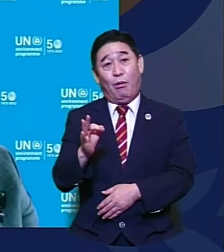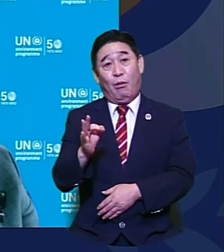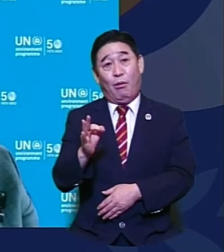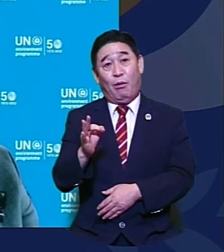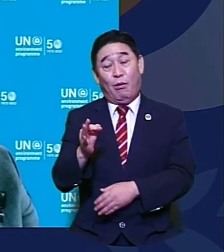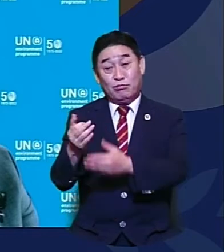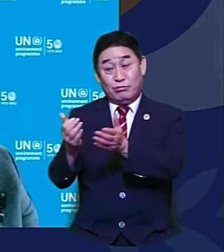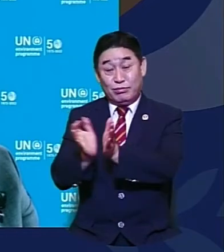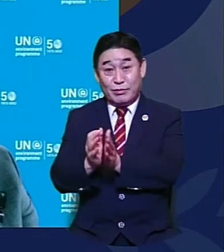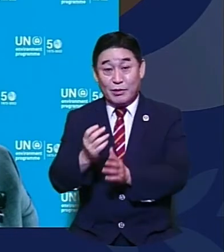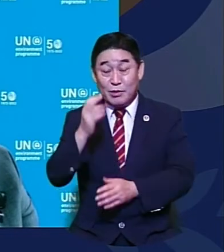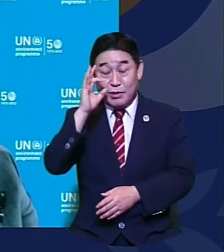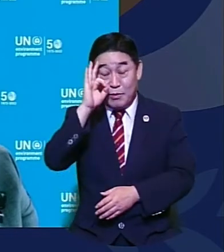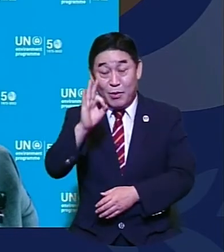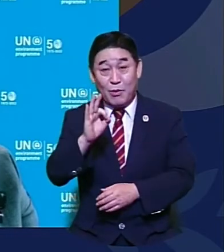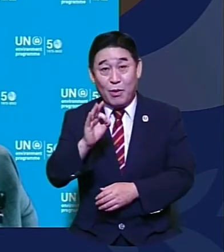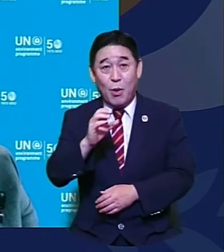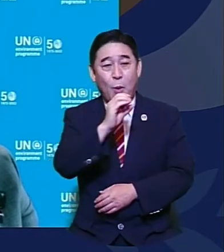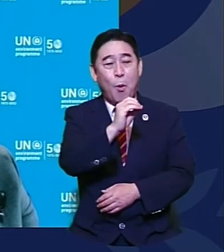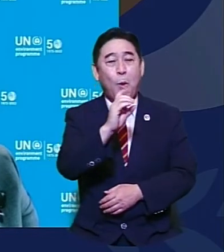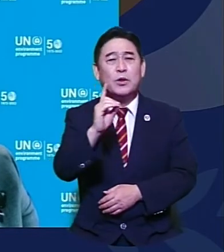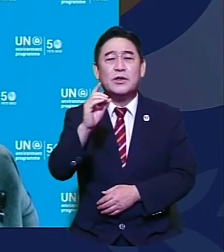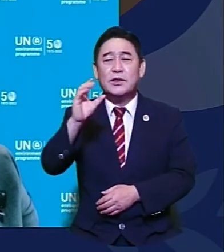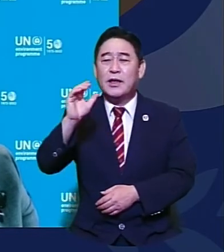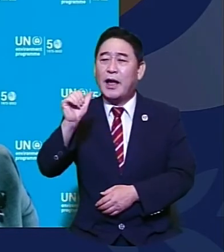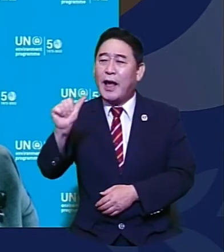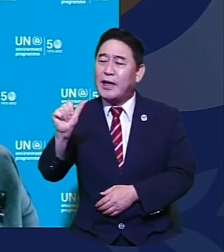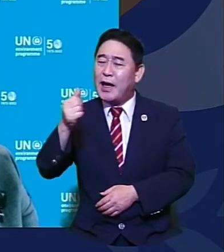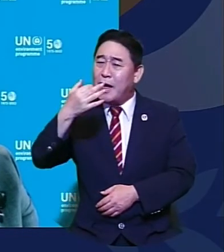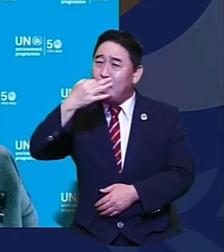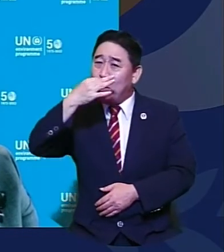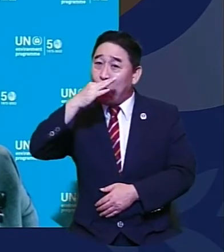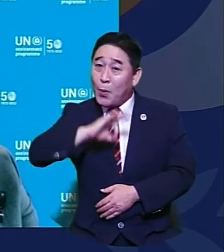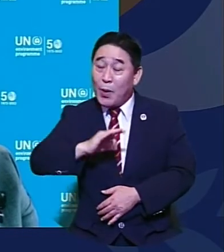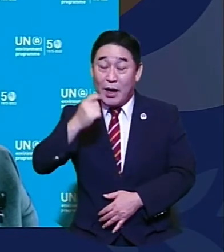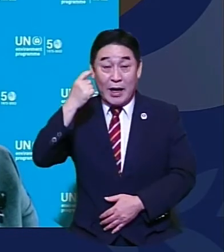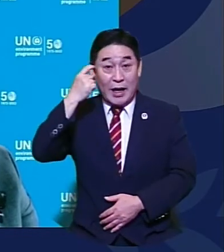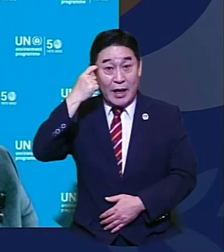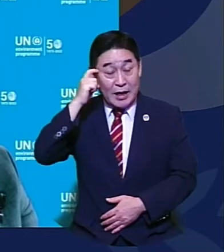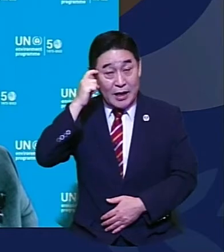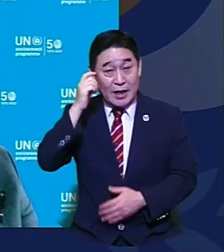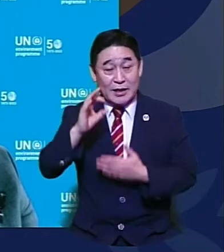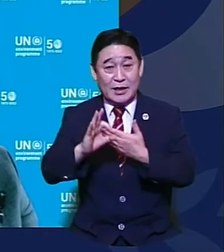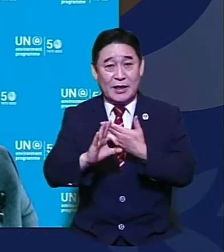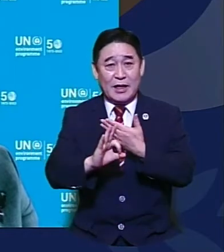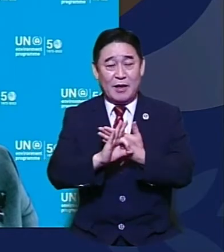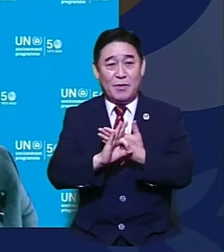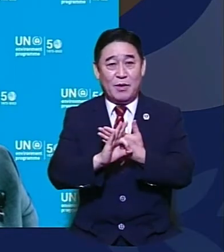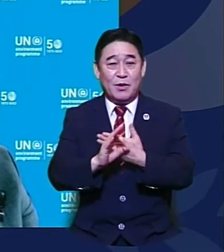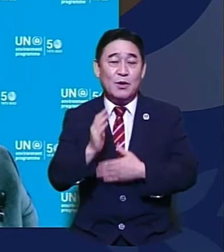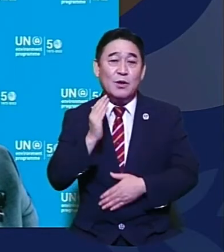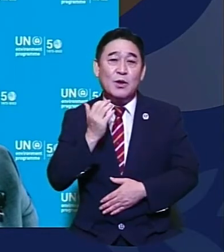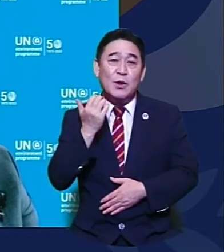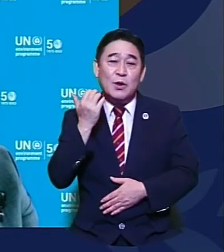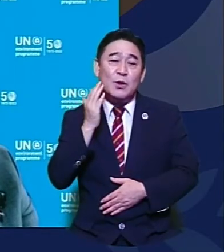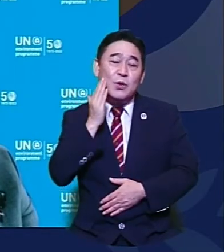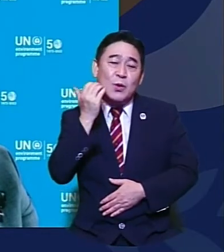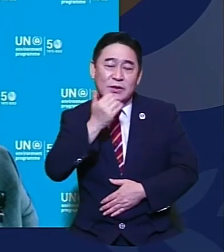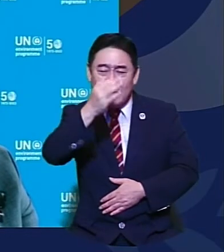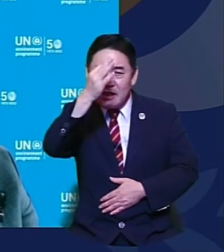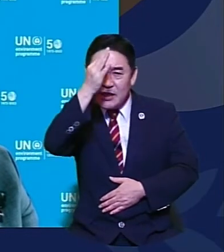your ODA, instead of this green technology-based ODA,